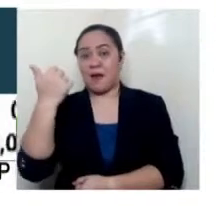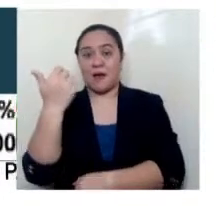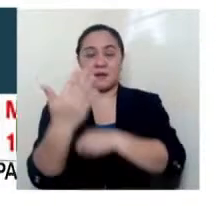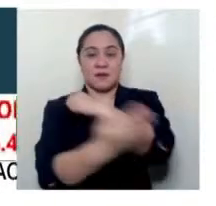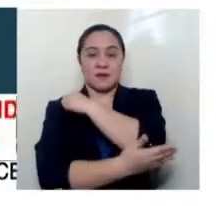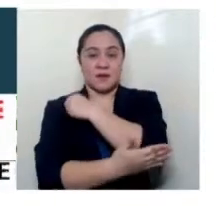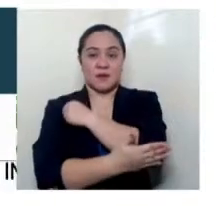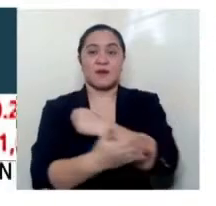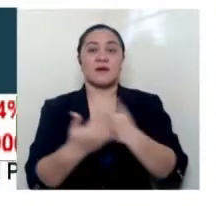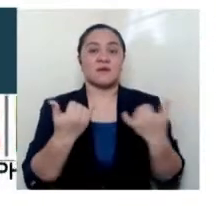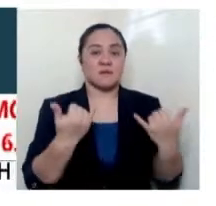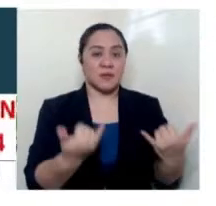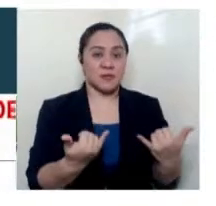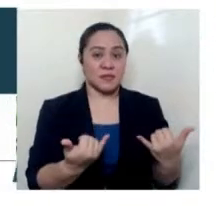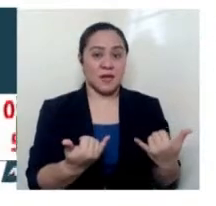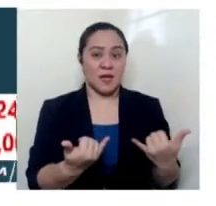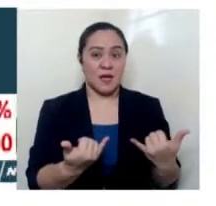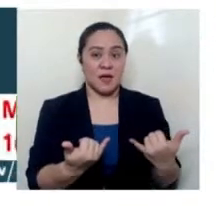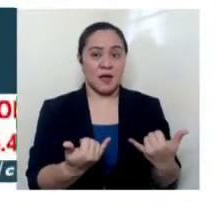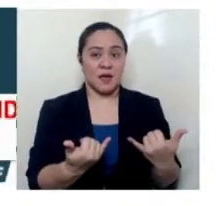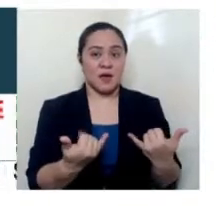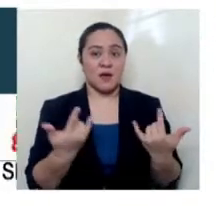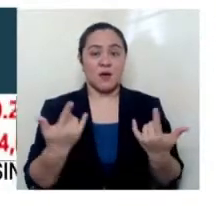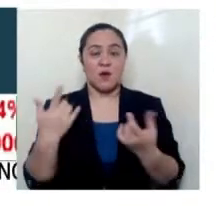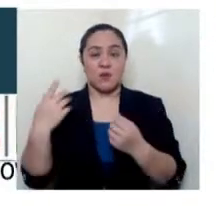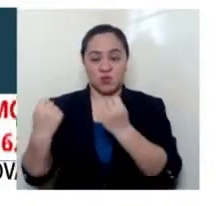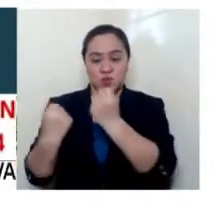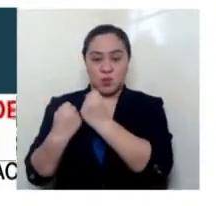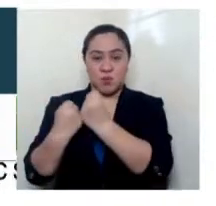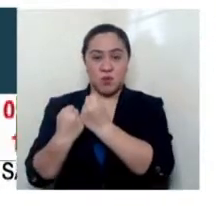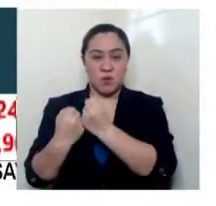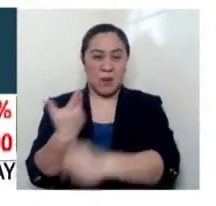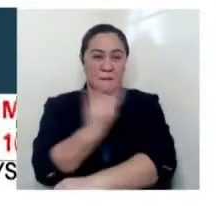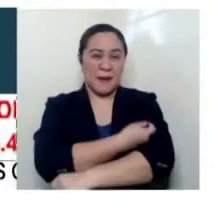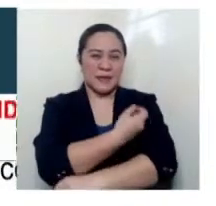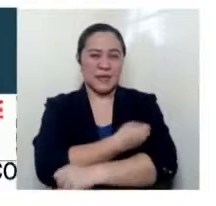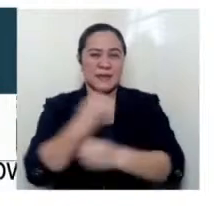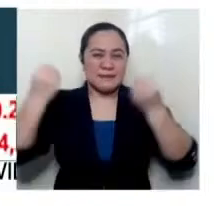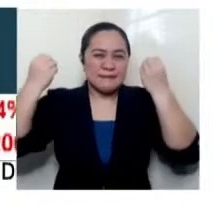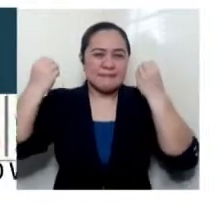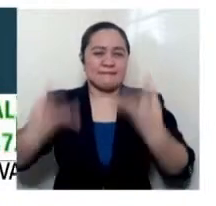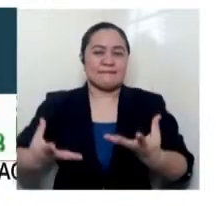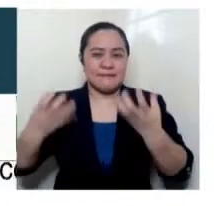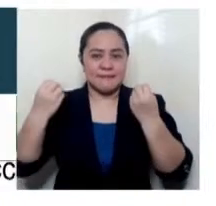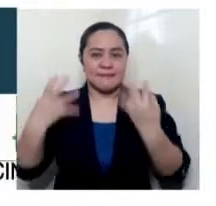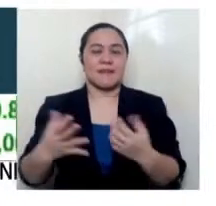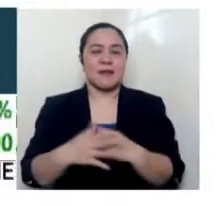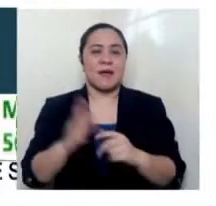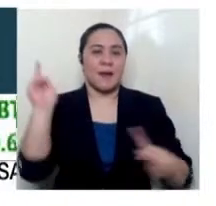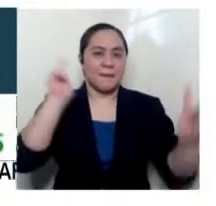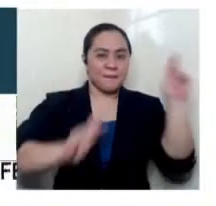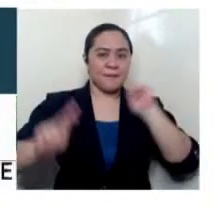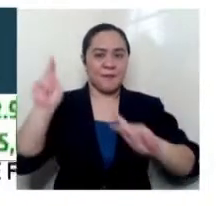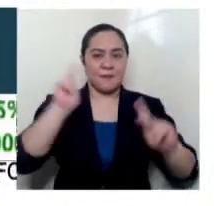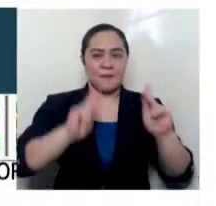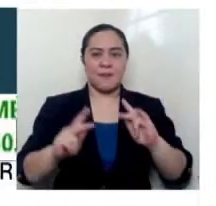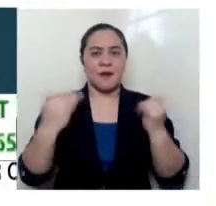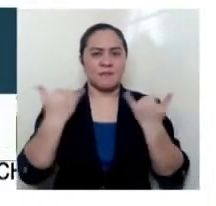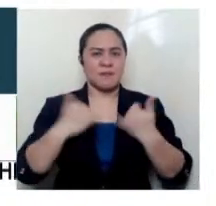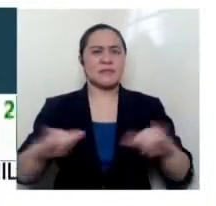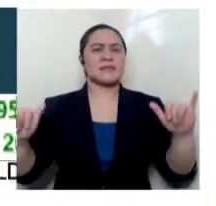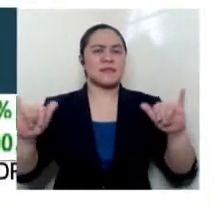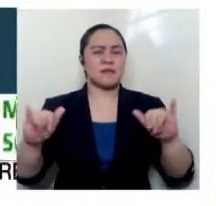natin nararanasan yung oversupply nitong vaccines. But still, there is a huge part of our population that's quite hesitant